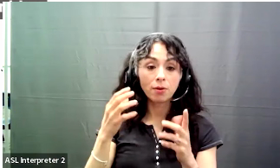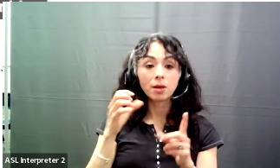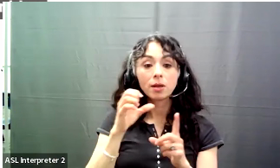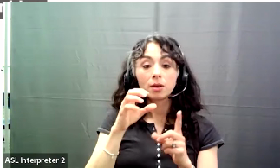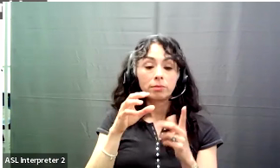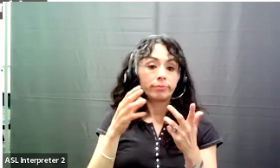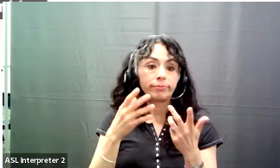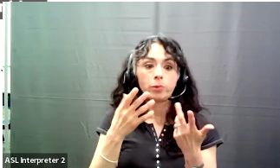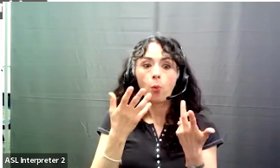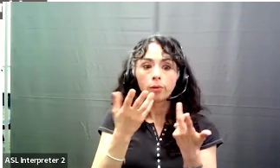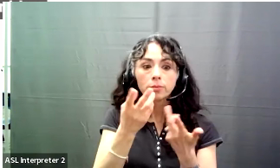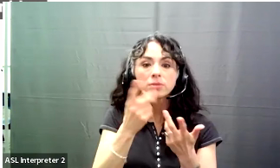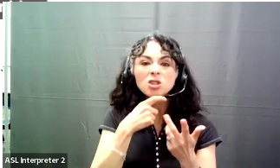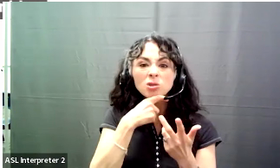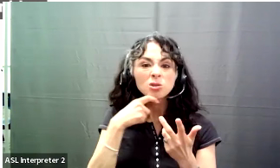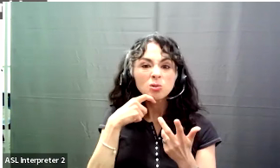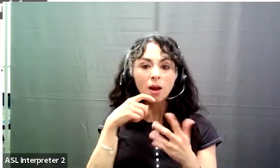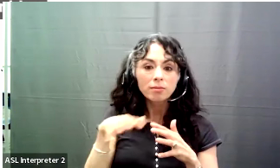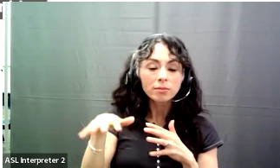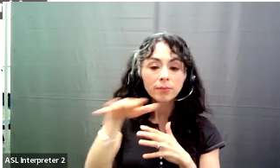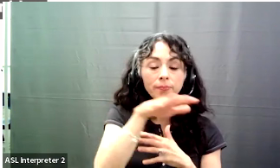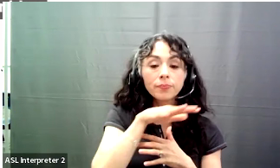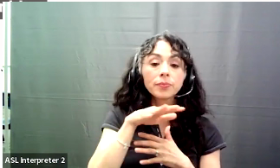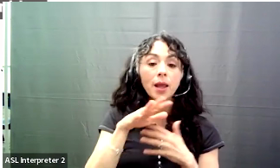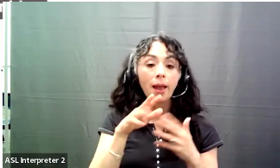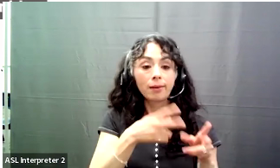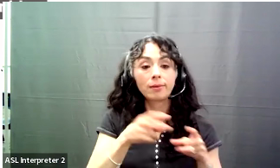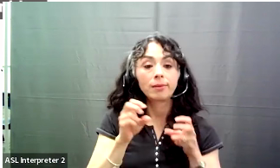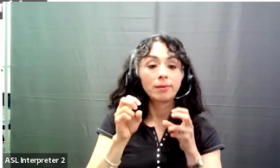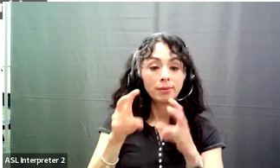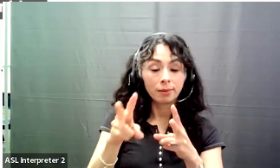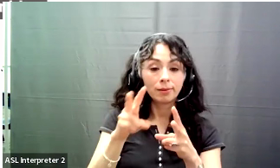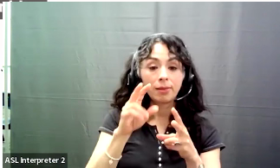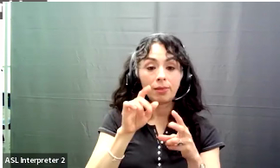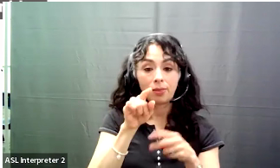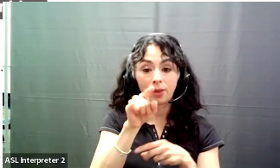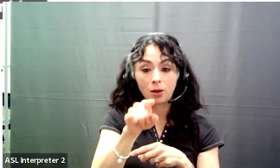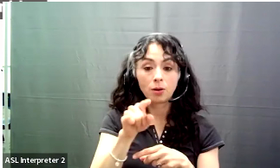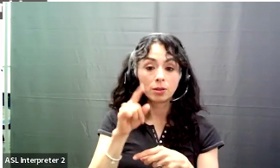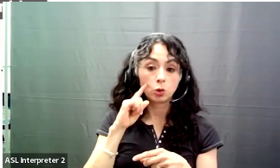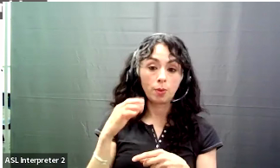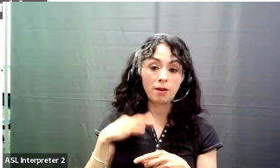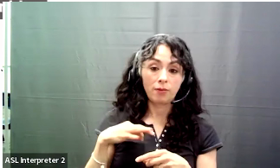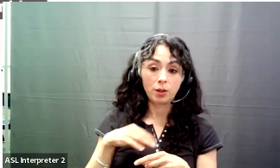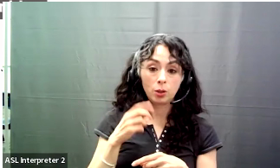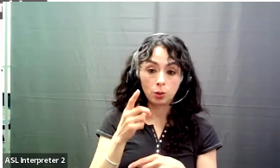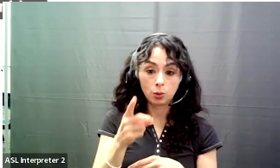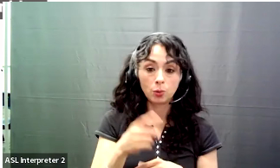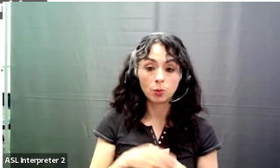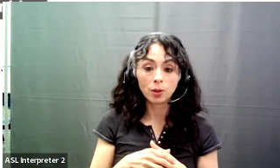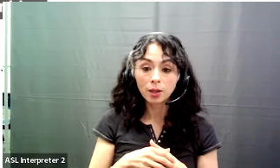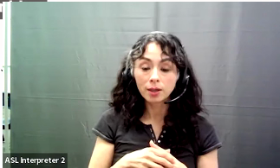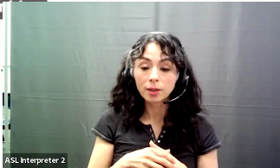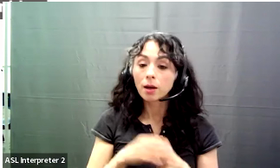drought or not in the area. You can upload it into the platform for your benefit and also for the benefit of